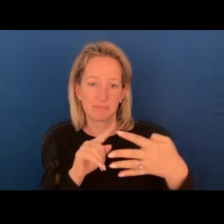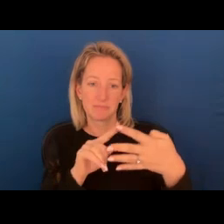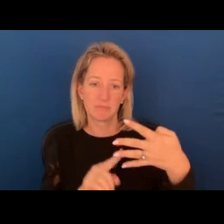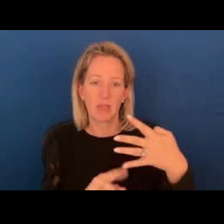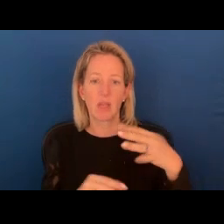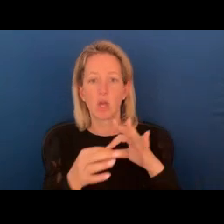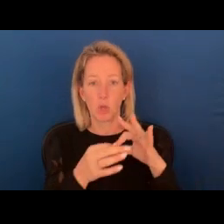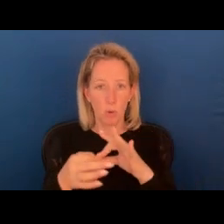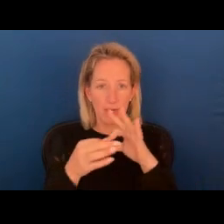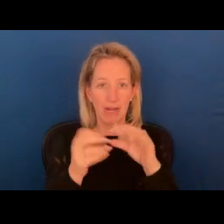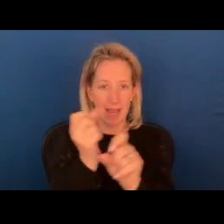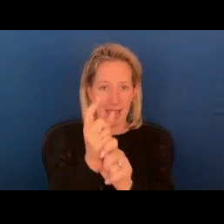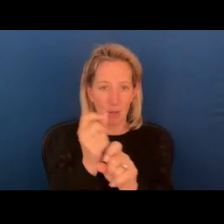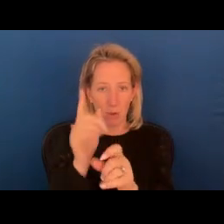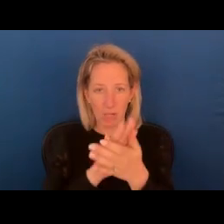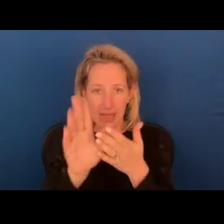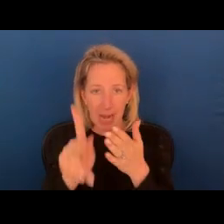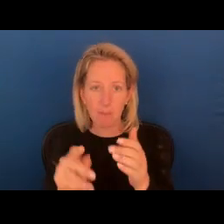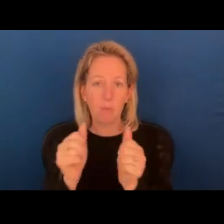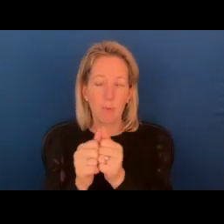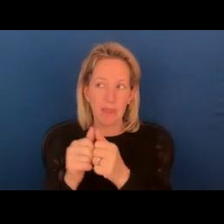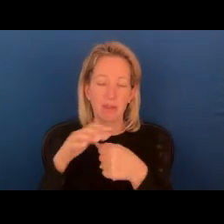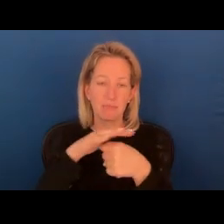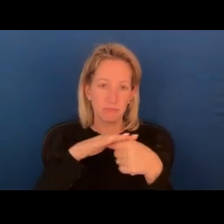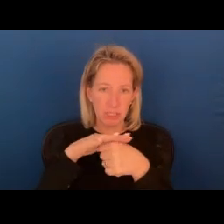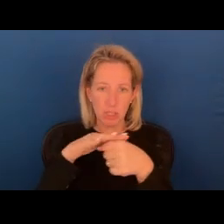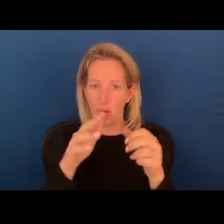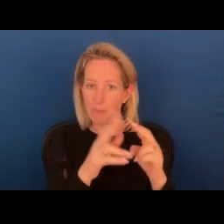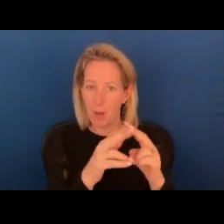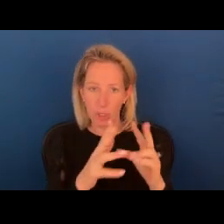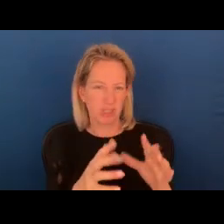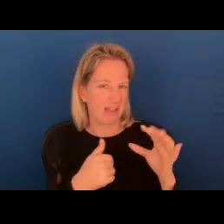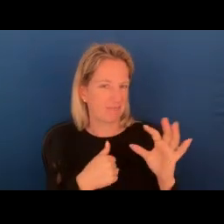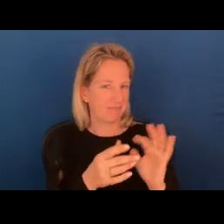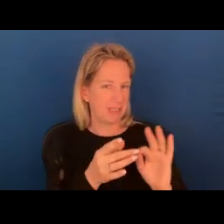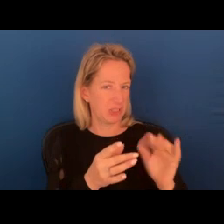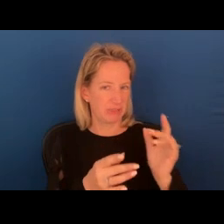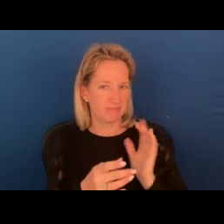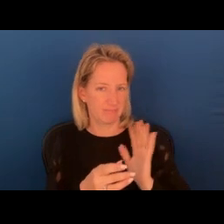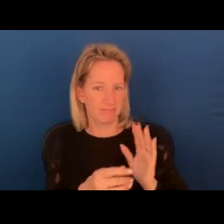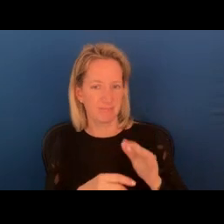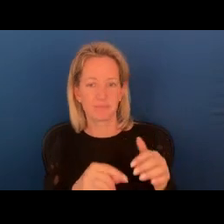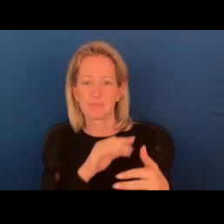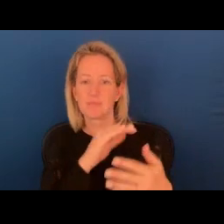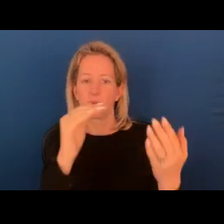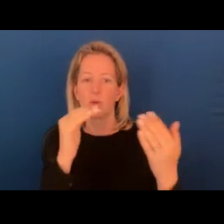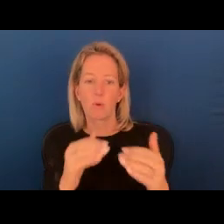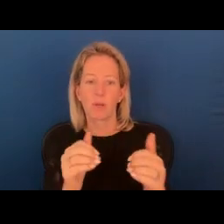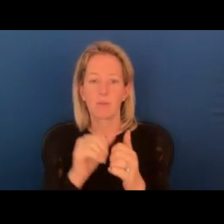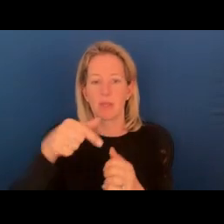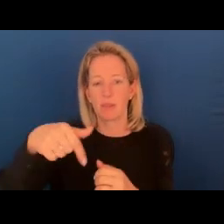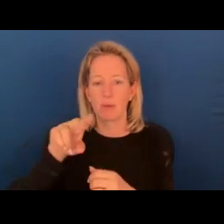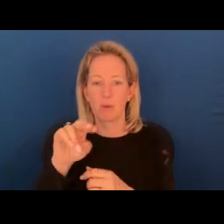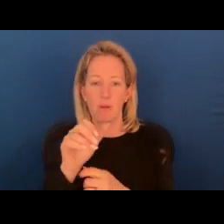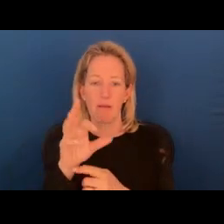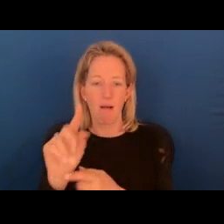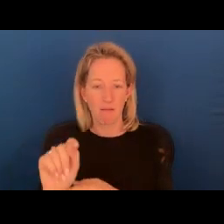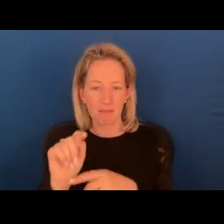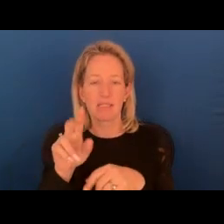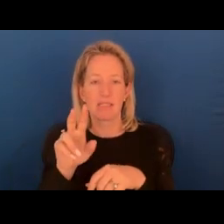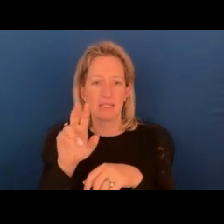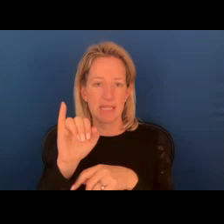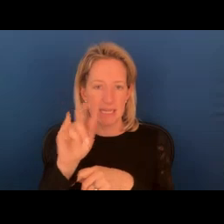cleanup efforts with our regional partners that I mentioned earlier, working with the Quinault Indian Nation Queets community on an